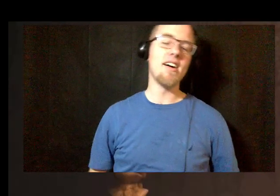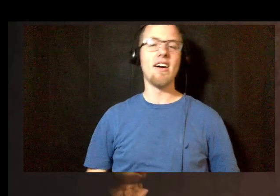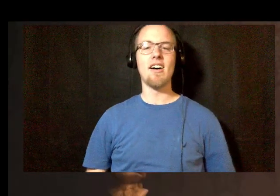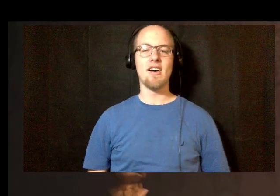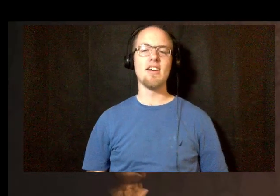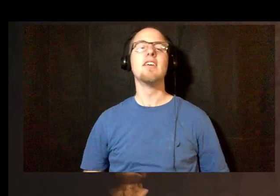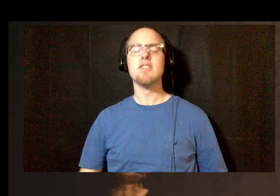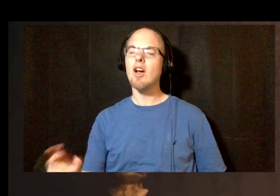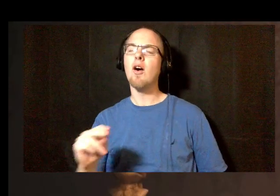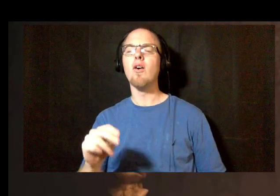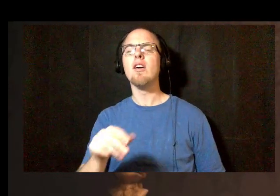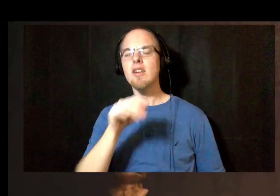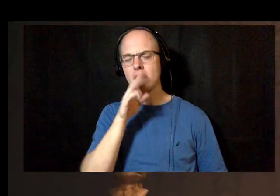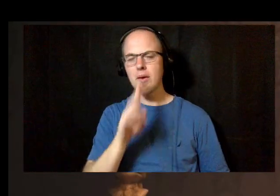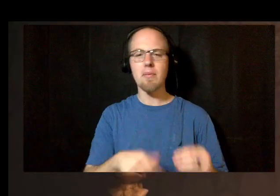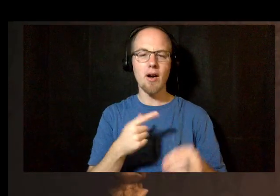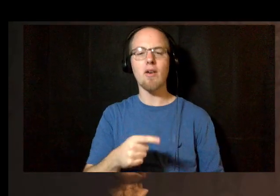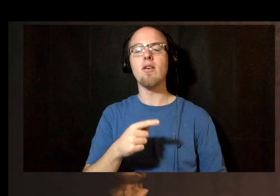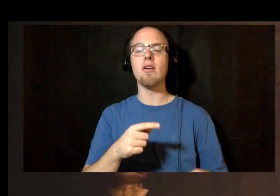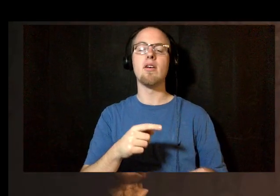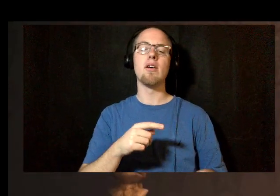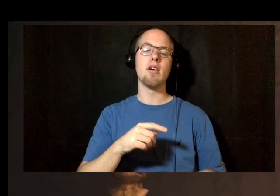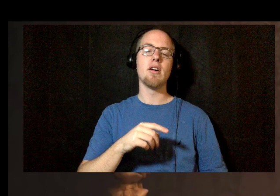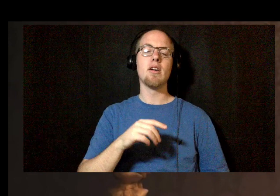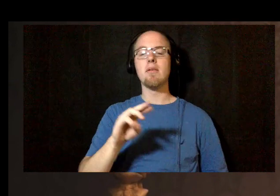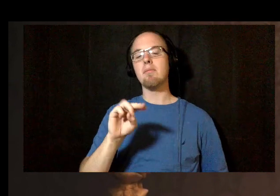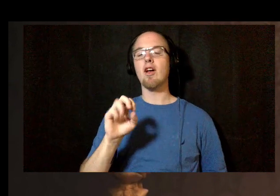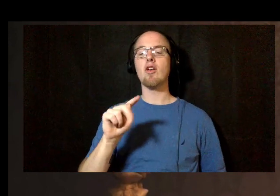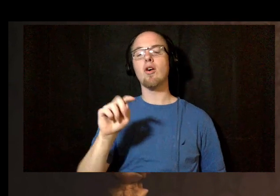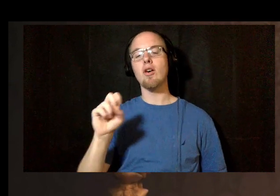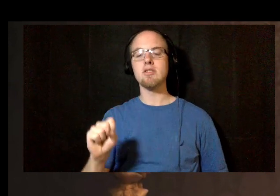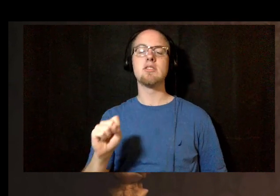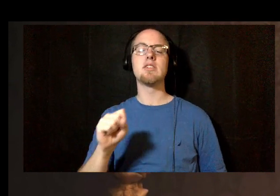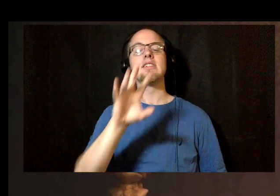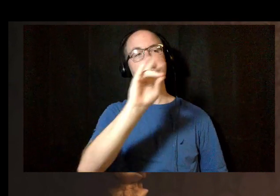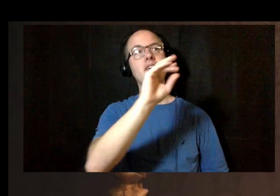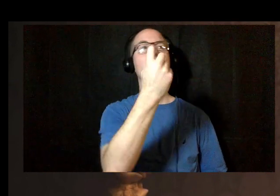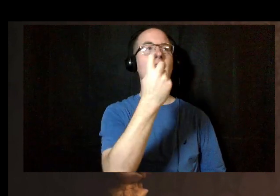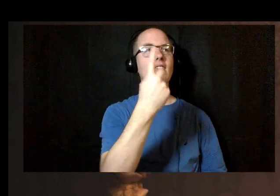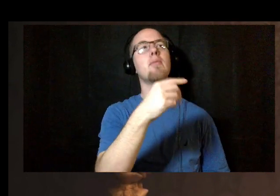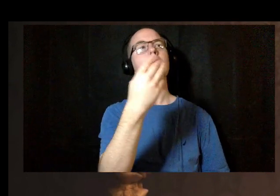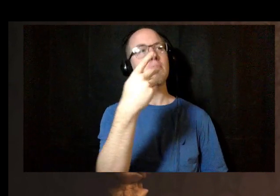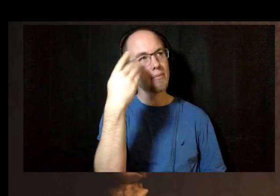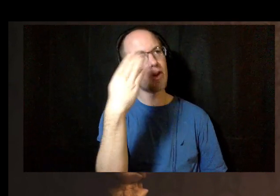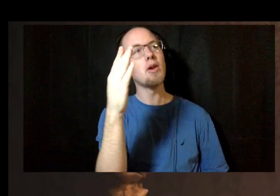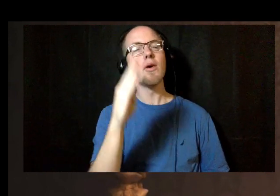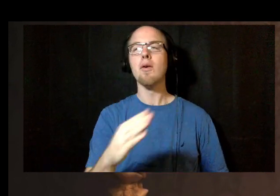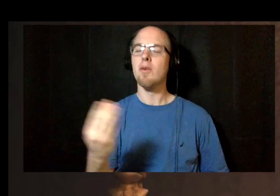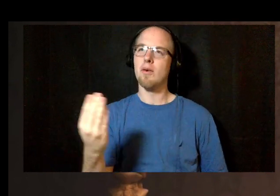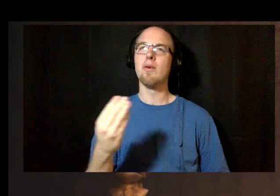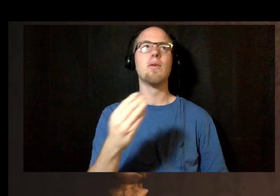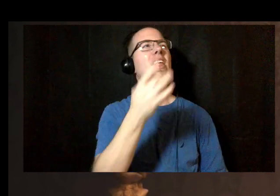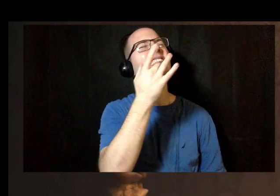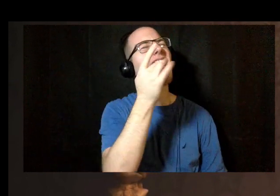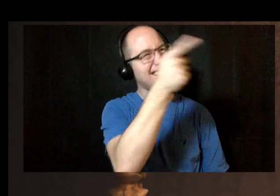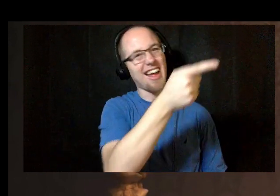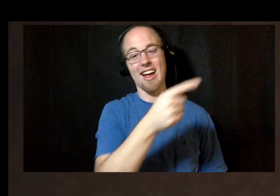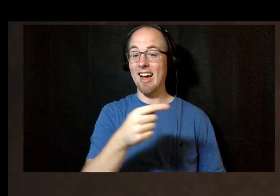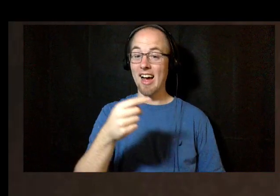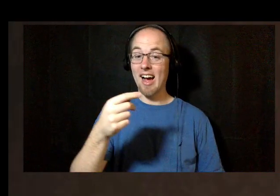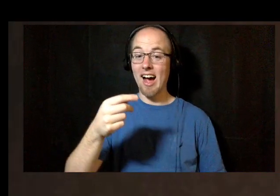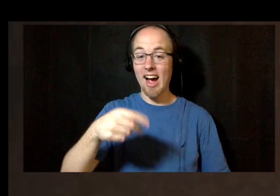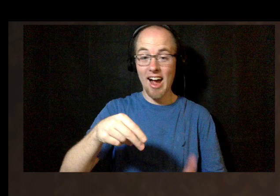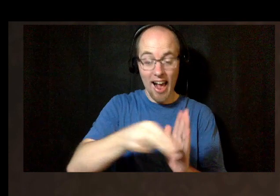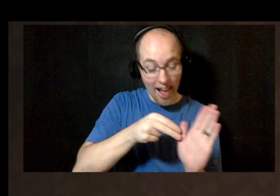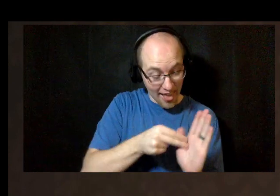I'm talking about Mentos blue, like 7-Eleven slushy blue. What flavour is that? Fucking highlighter? I